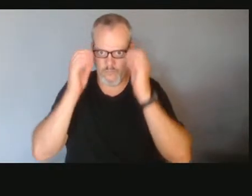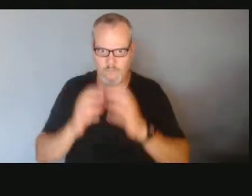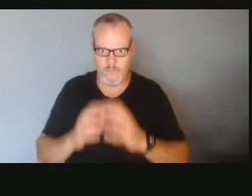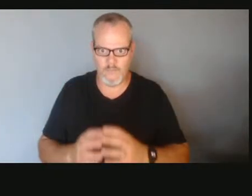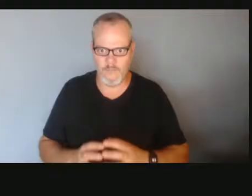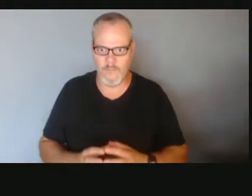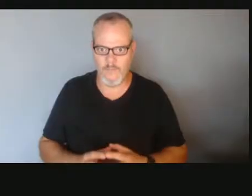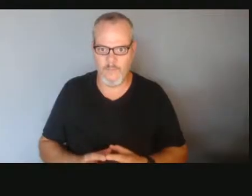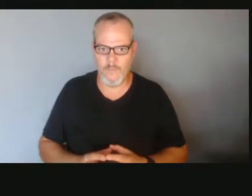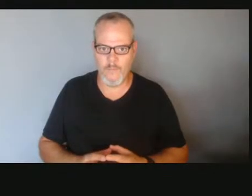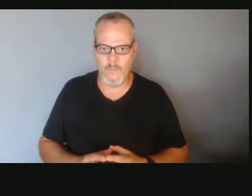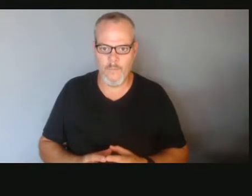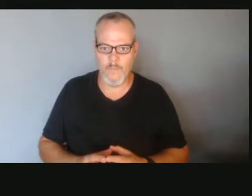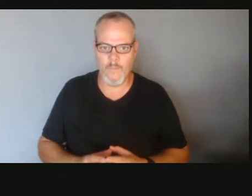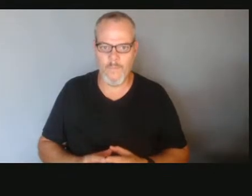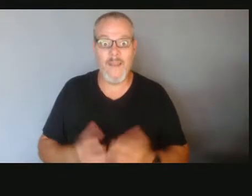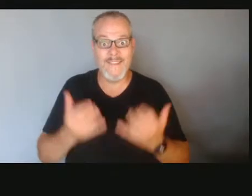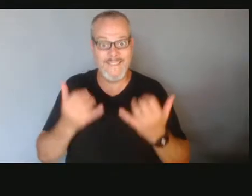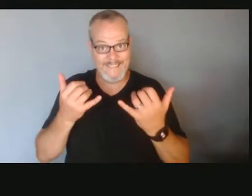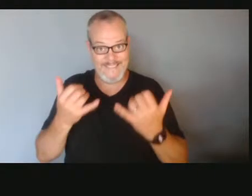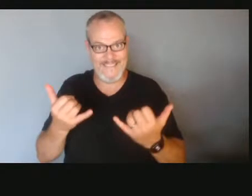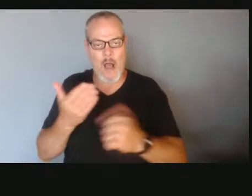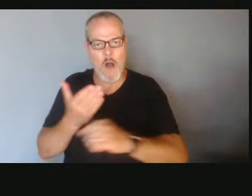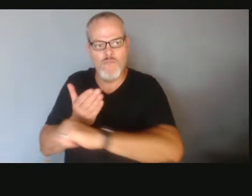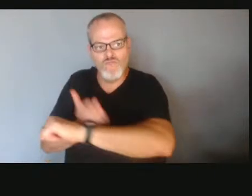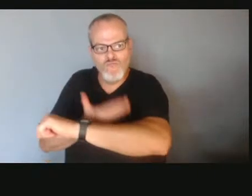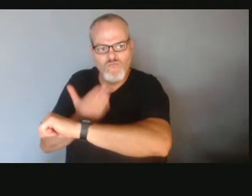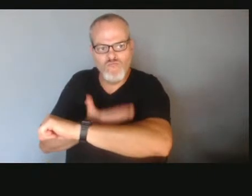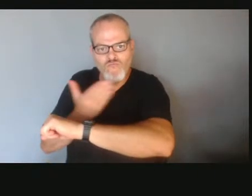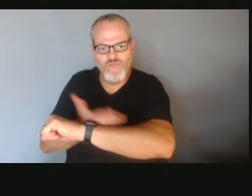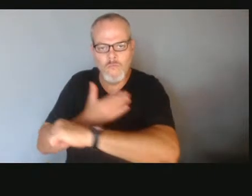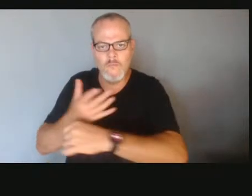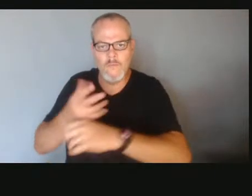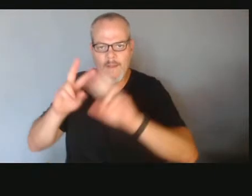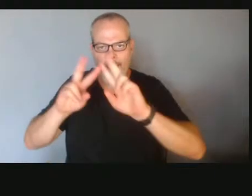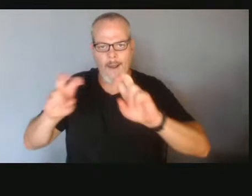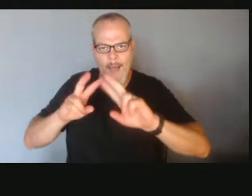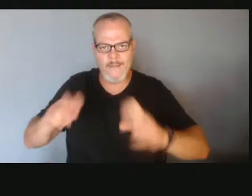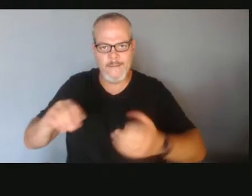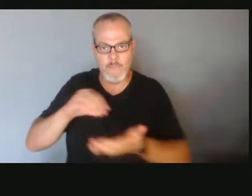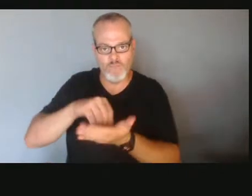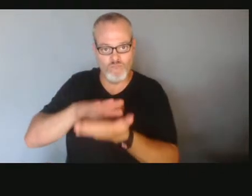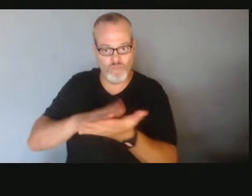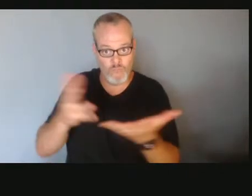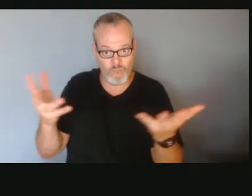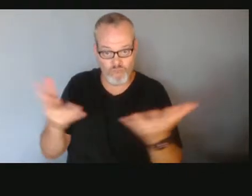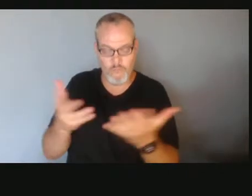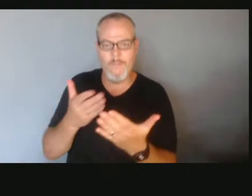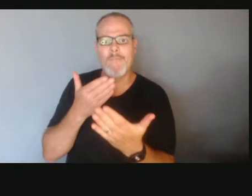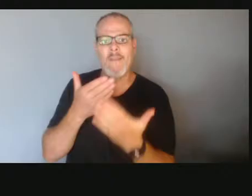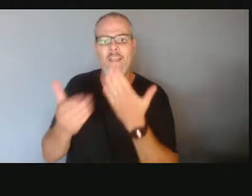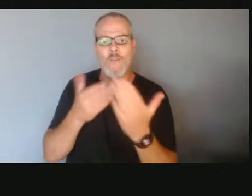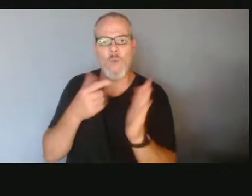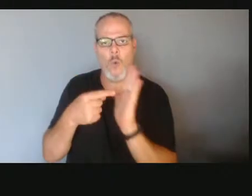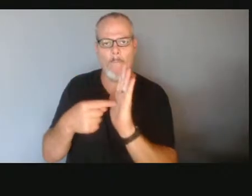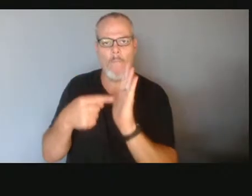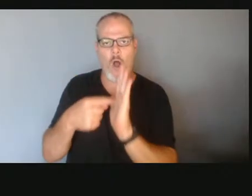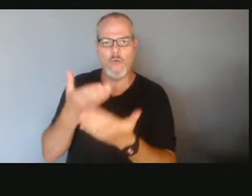Early on, they've now revised their analysis to note that even though the models show a